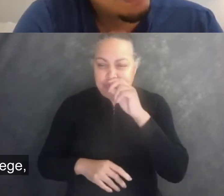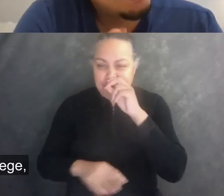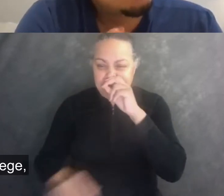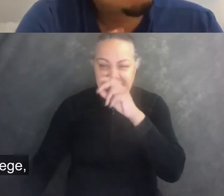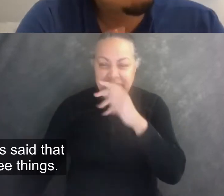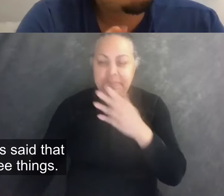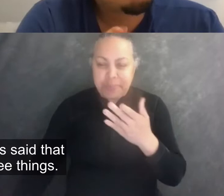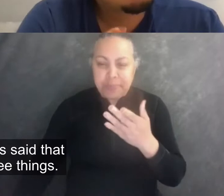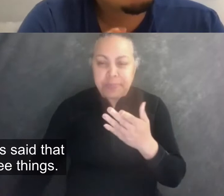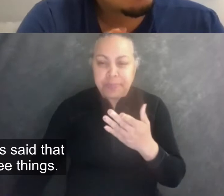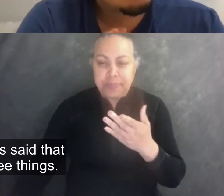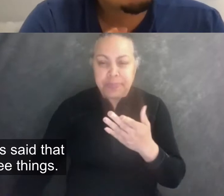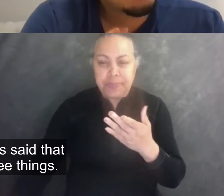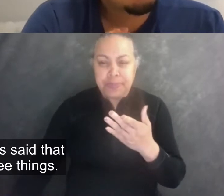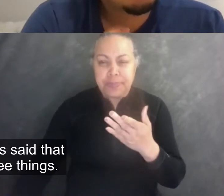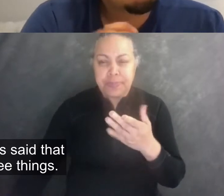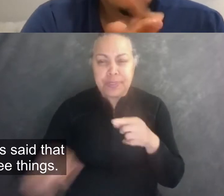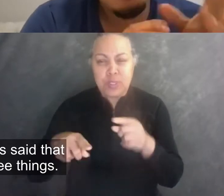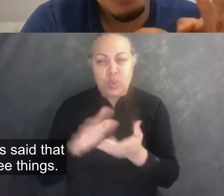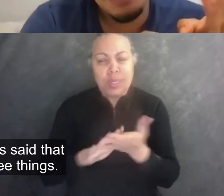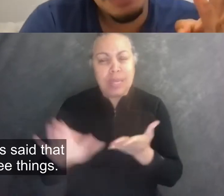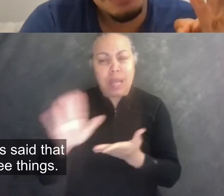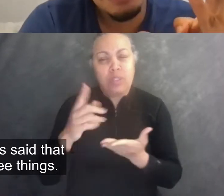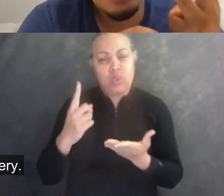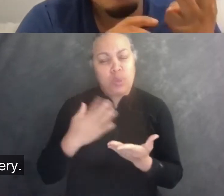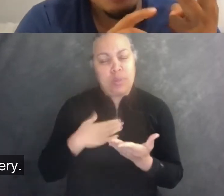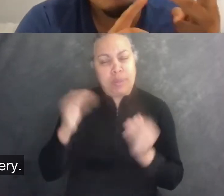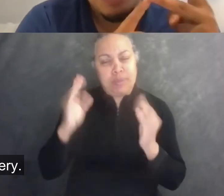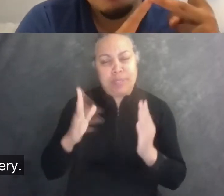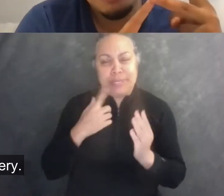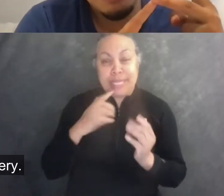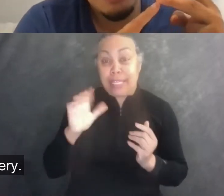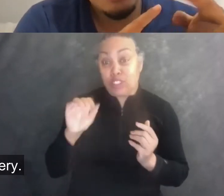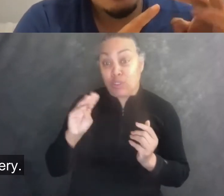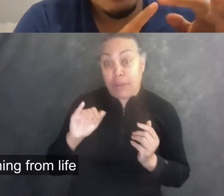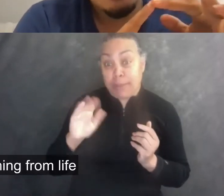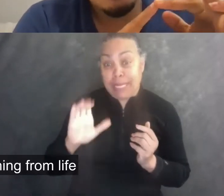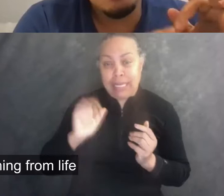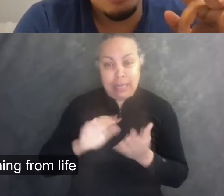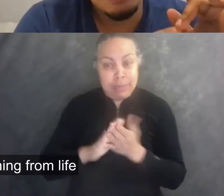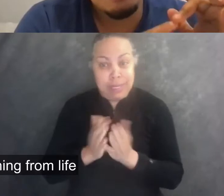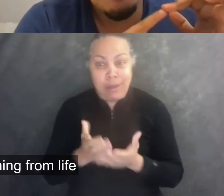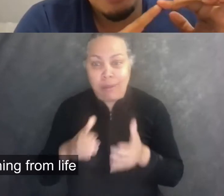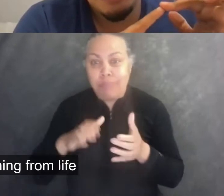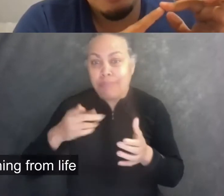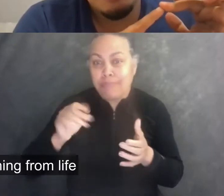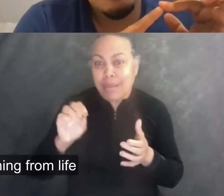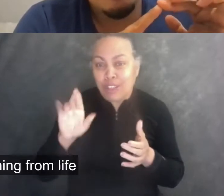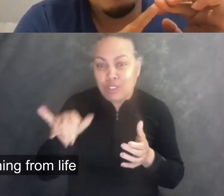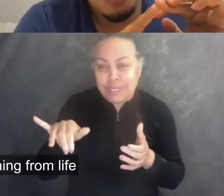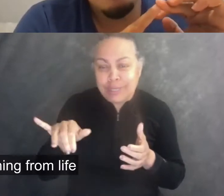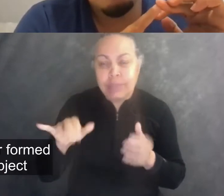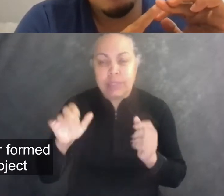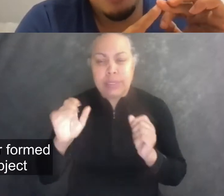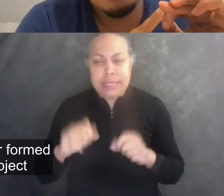Going to college, one of my professors said that ceramic can be three things. It can be pottery, it can look like something